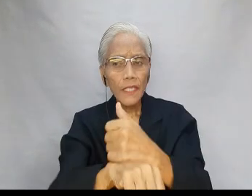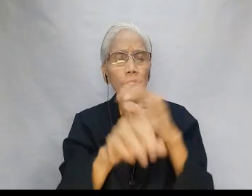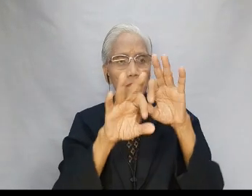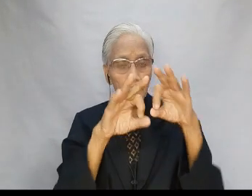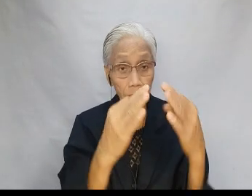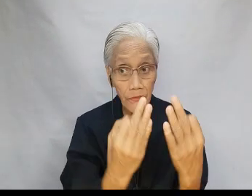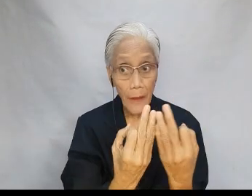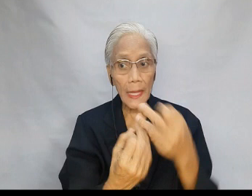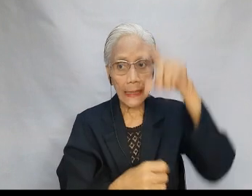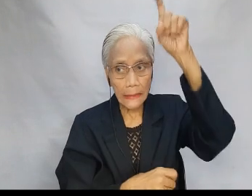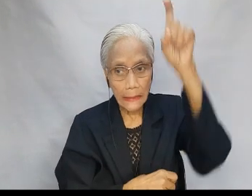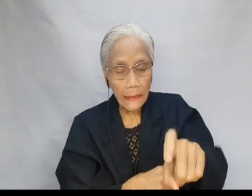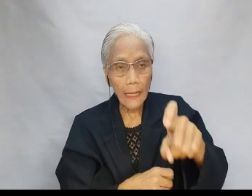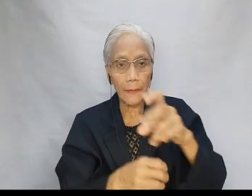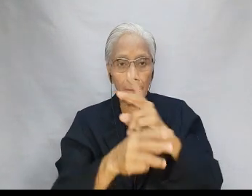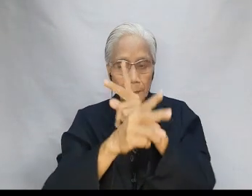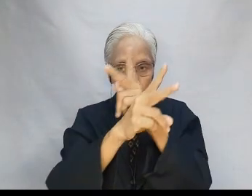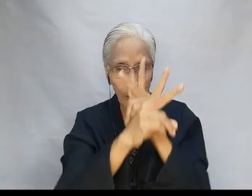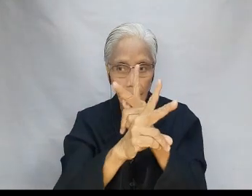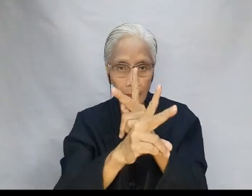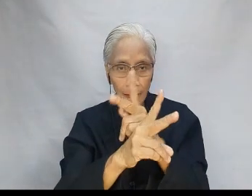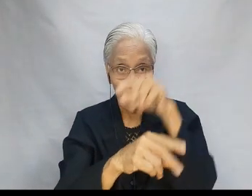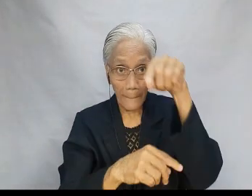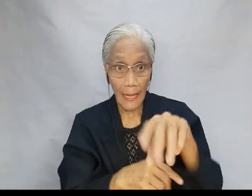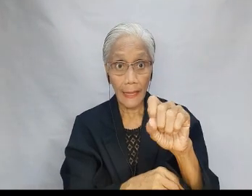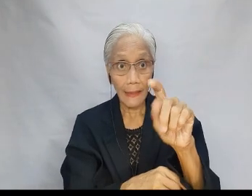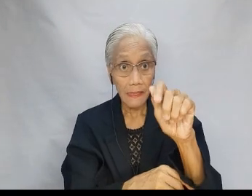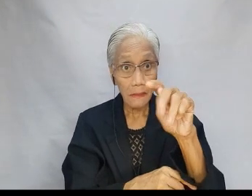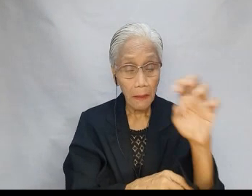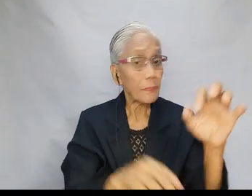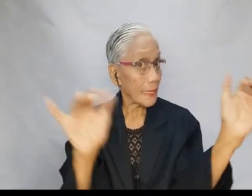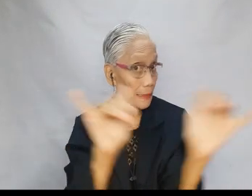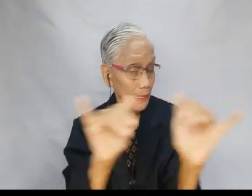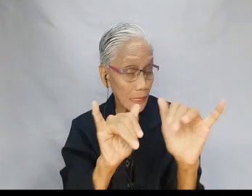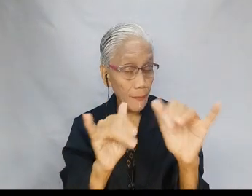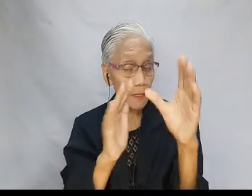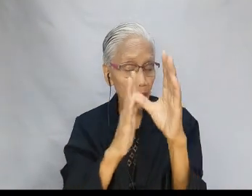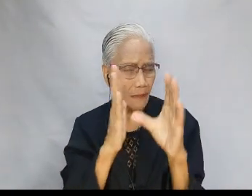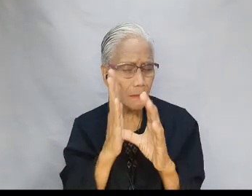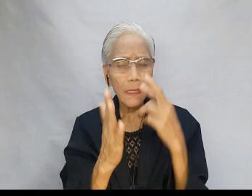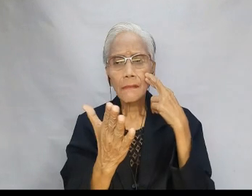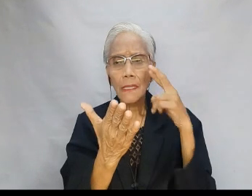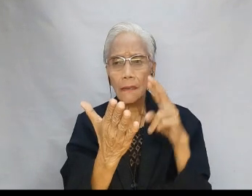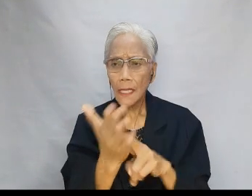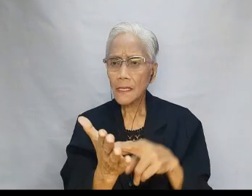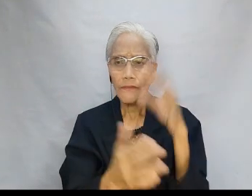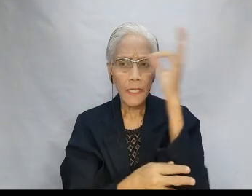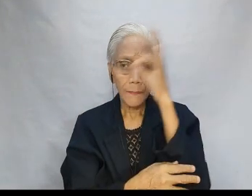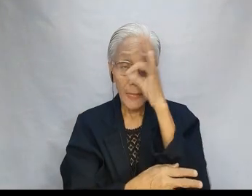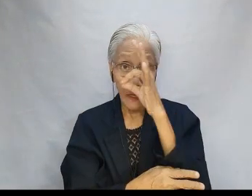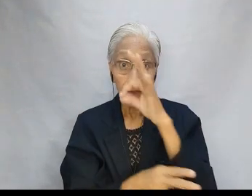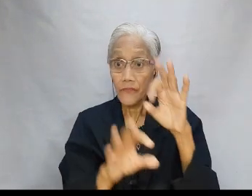the family and shall be protected by the state. The same Constitution recognizes the